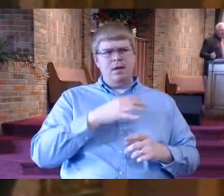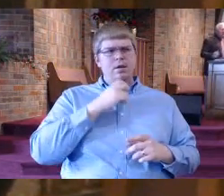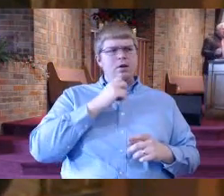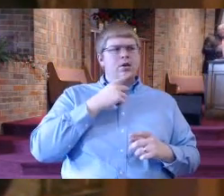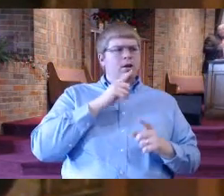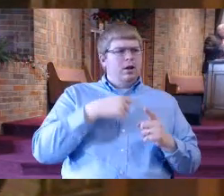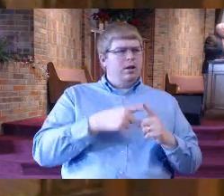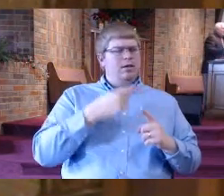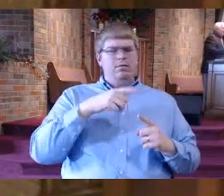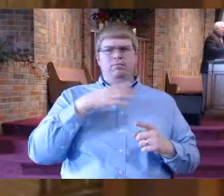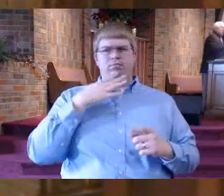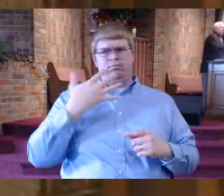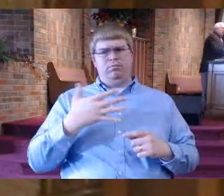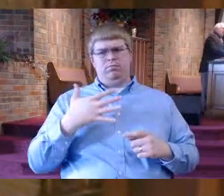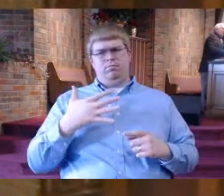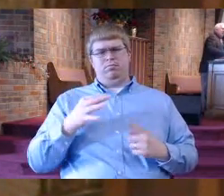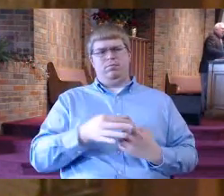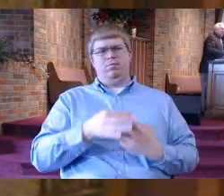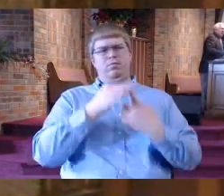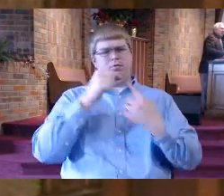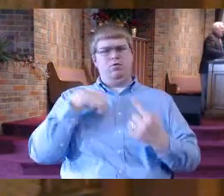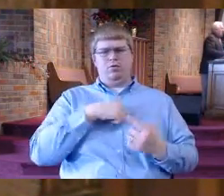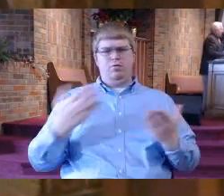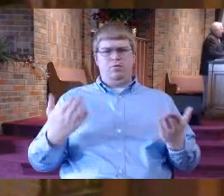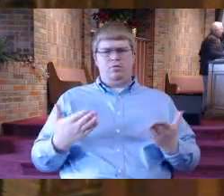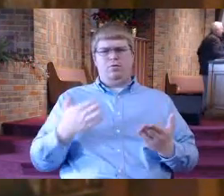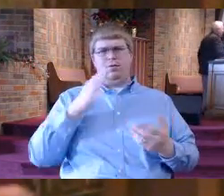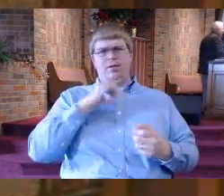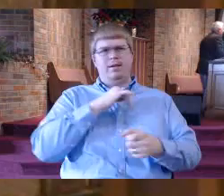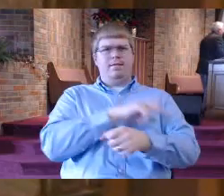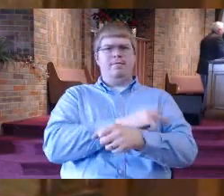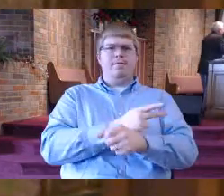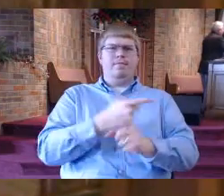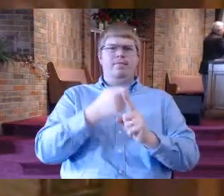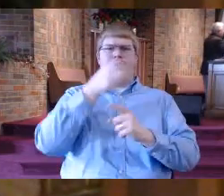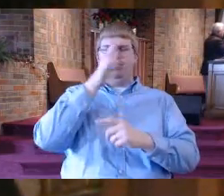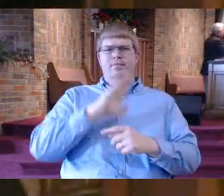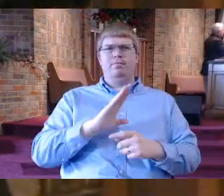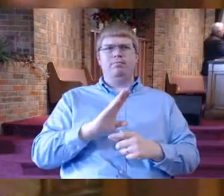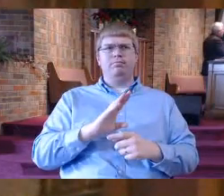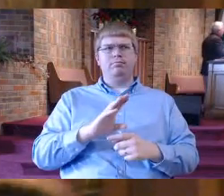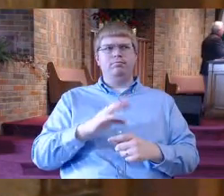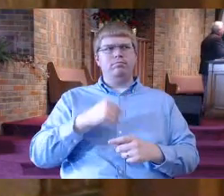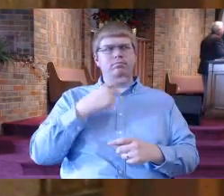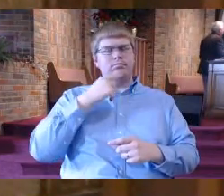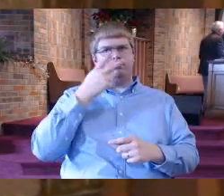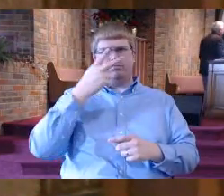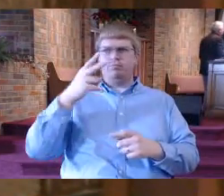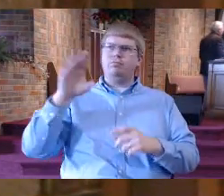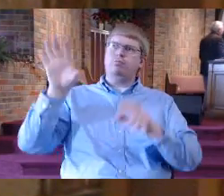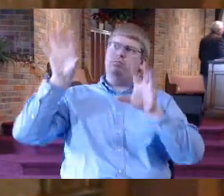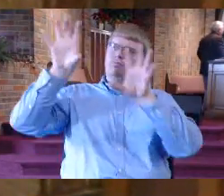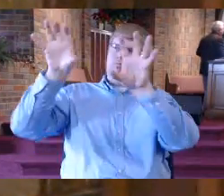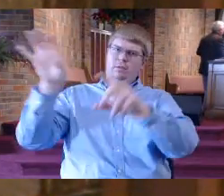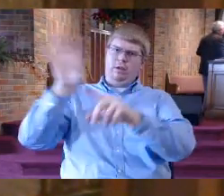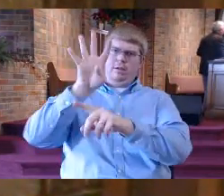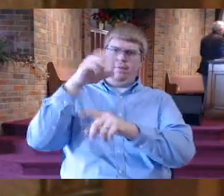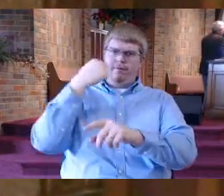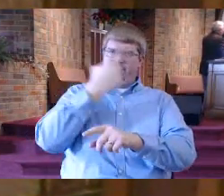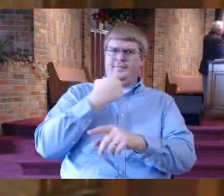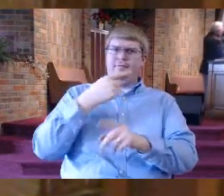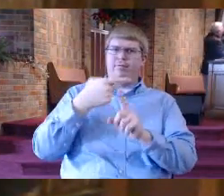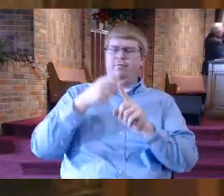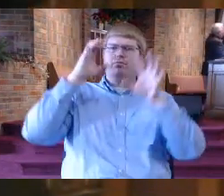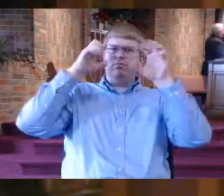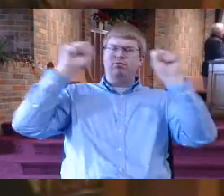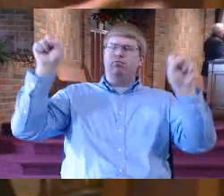God. And he brought up this as an illustration. And he said, here's Mount Rushmore, and suppose you go to Mount Rushmore and